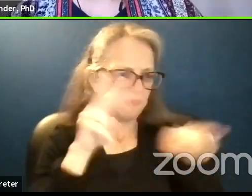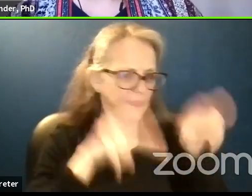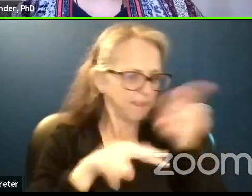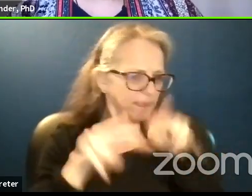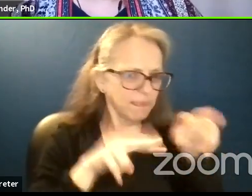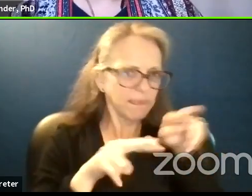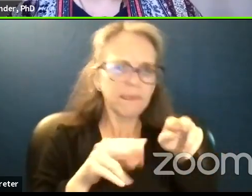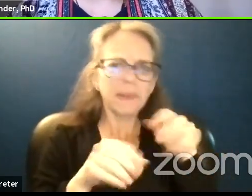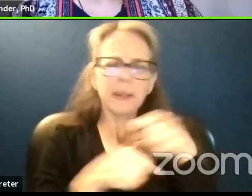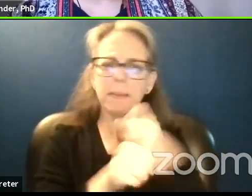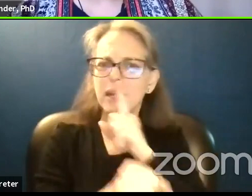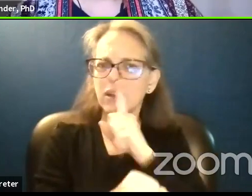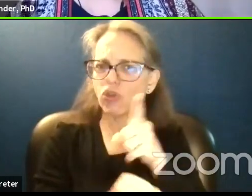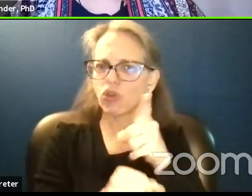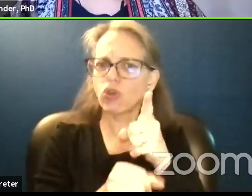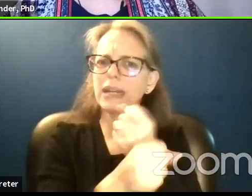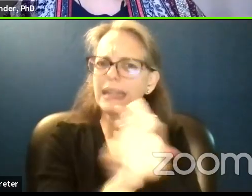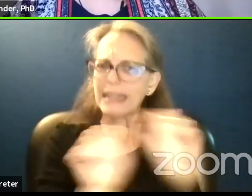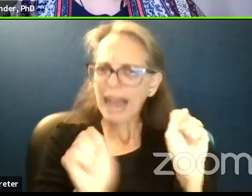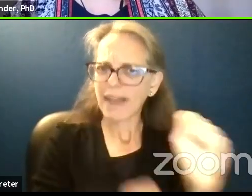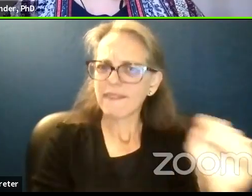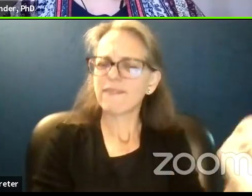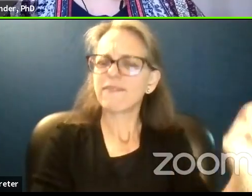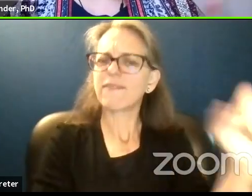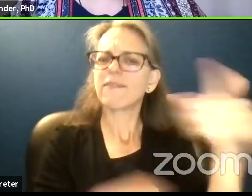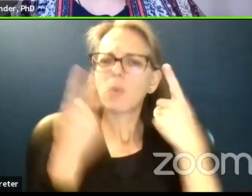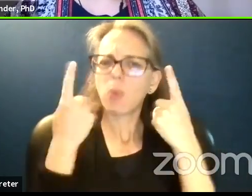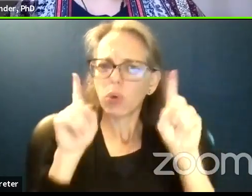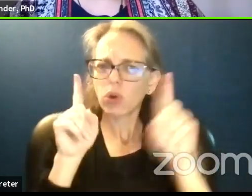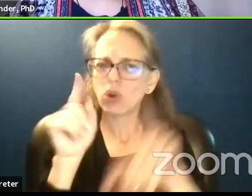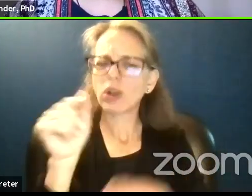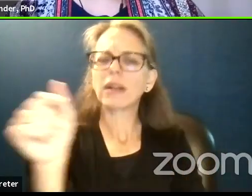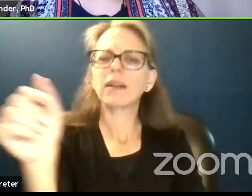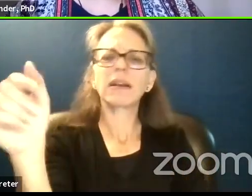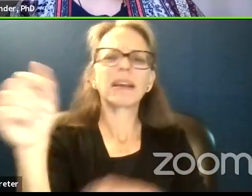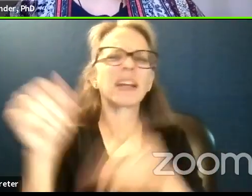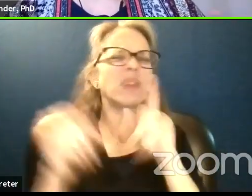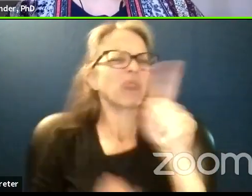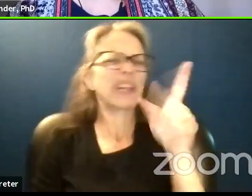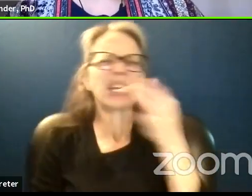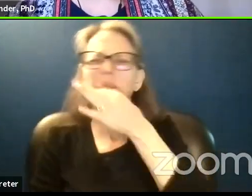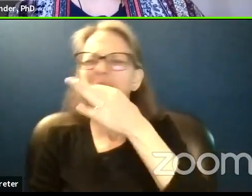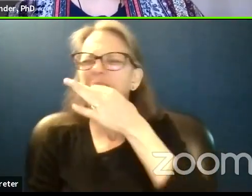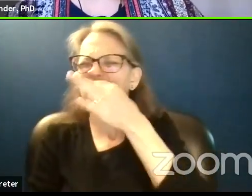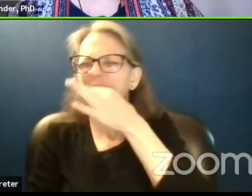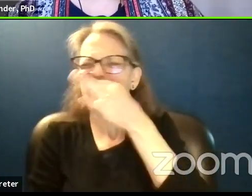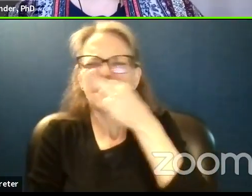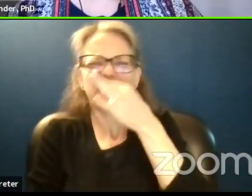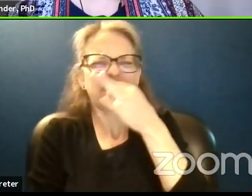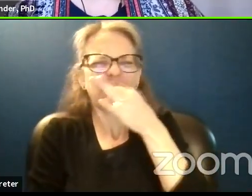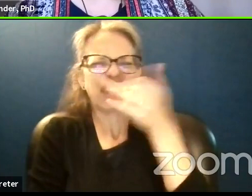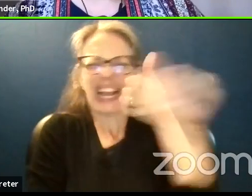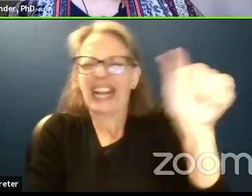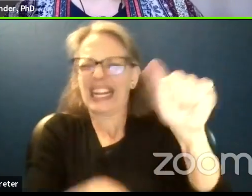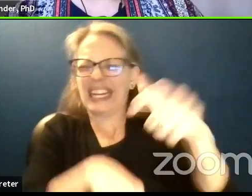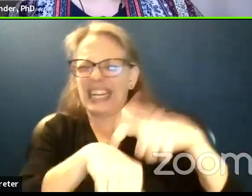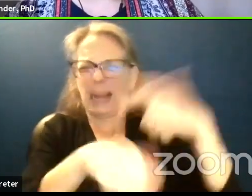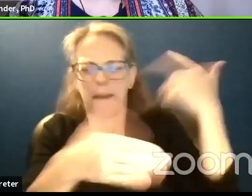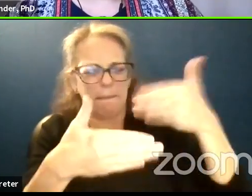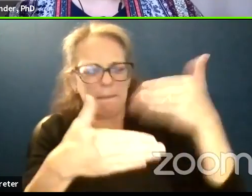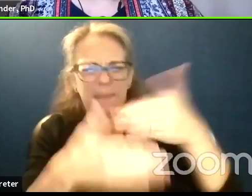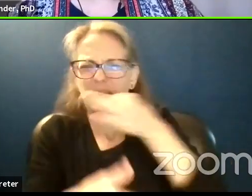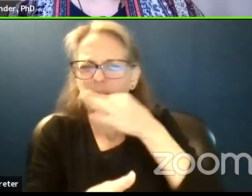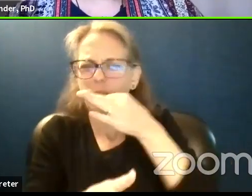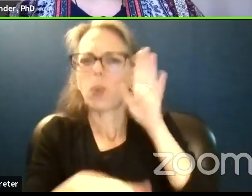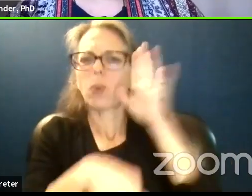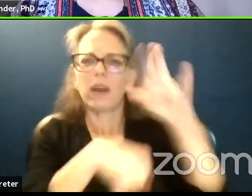that it's safe, that it works. And any day, any week, that vaccine will be available for kids 12